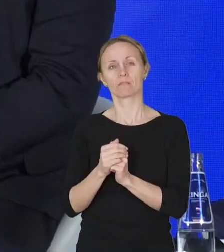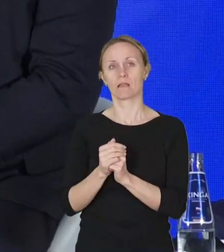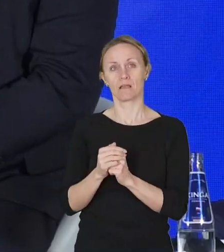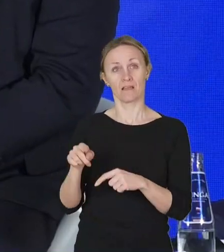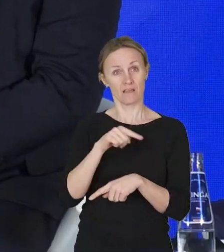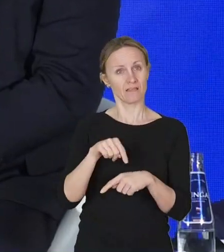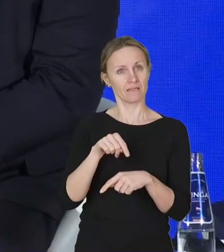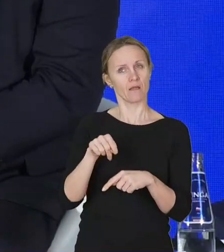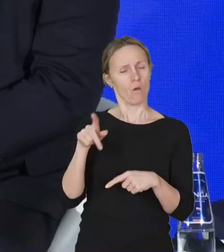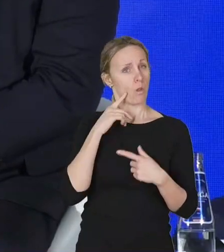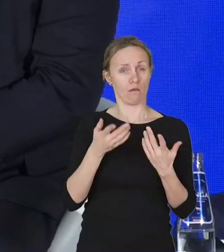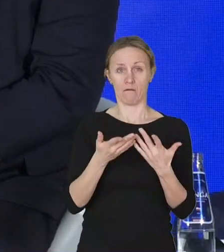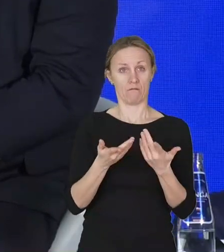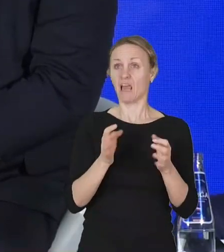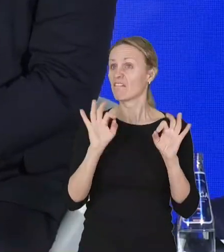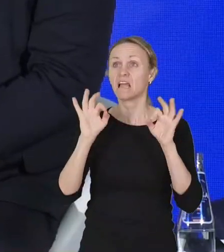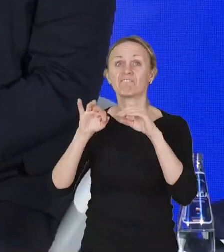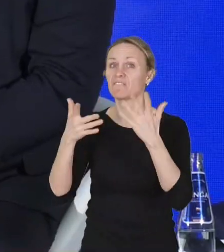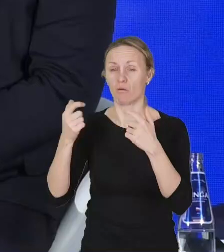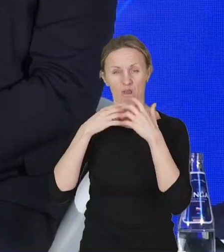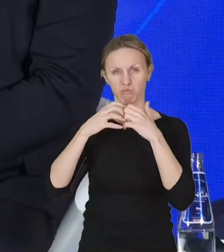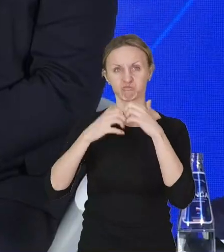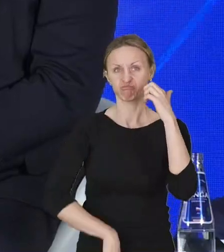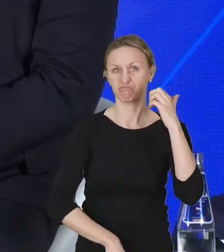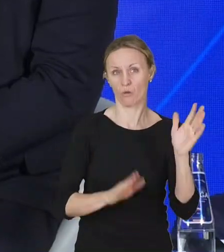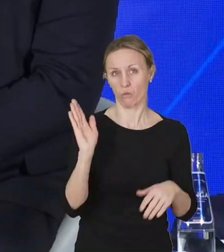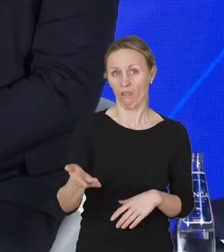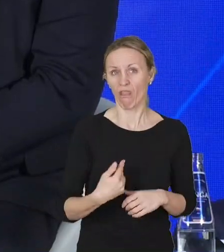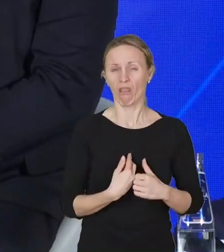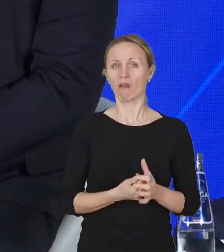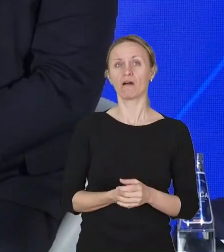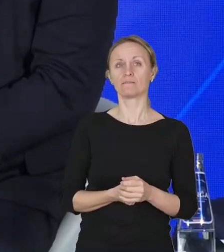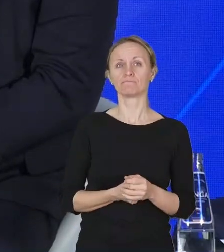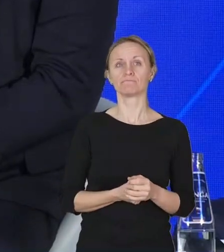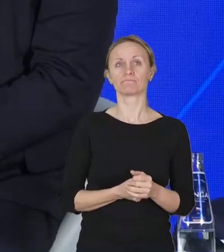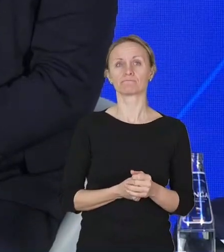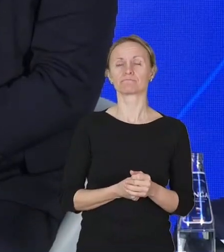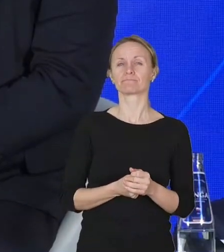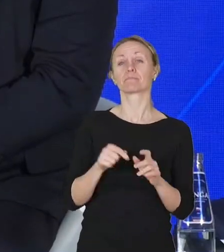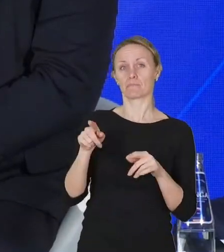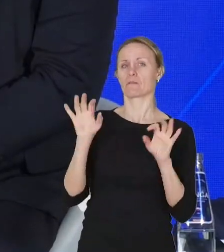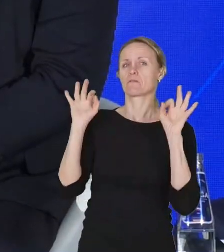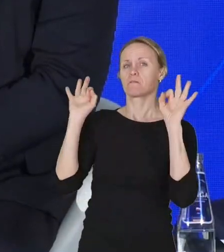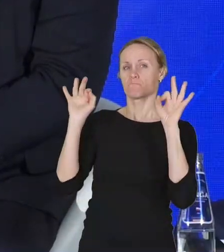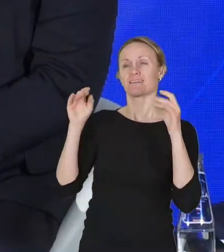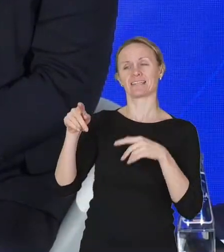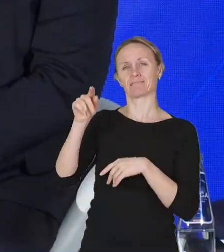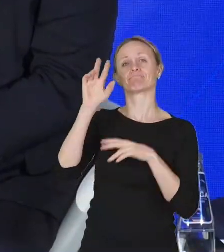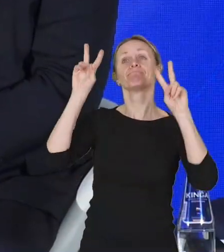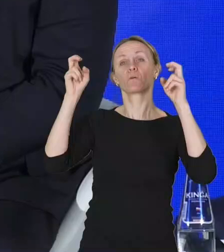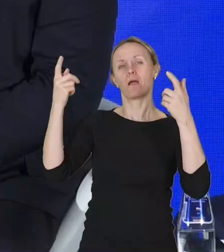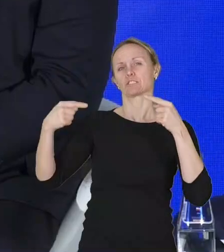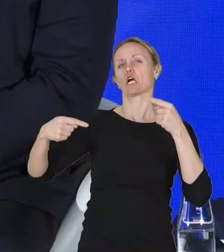already that the cohesion policy is very fundamental to our existence in Europe and to keeping